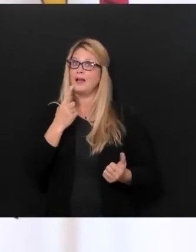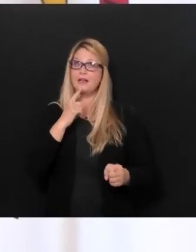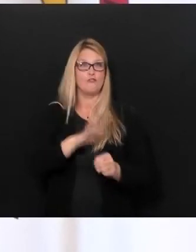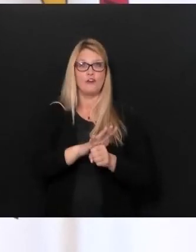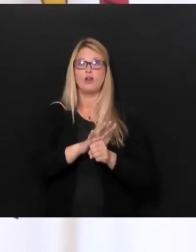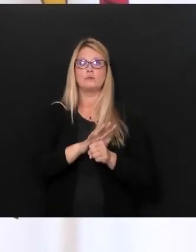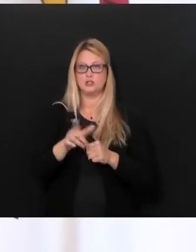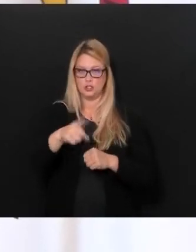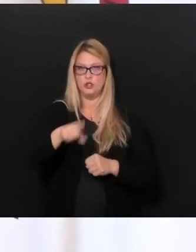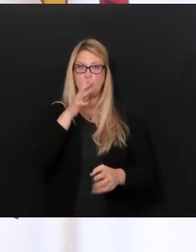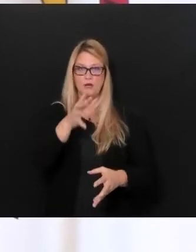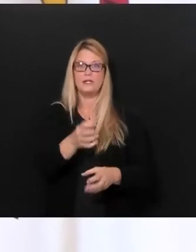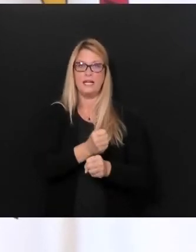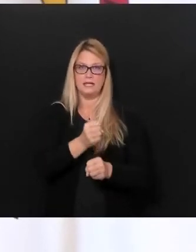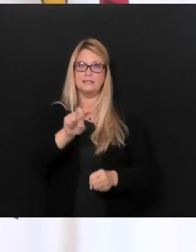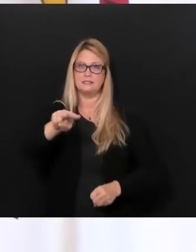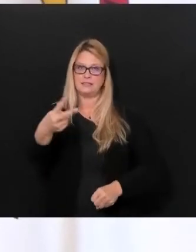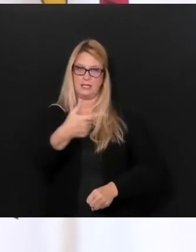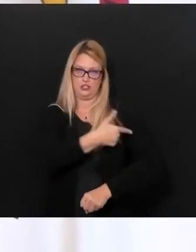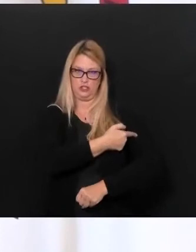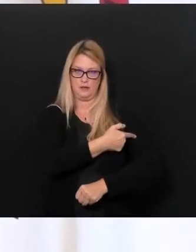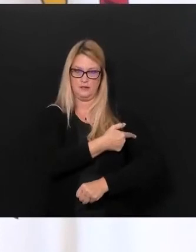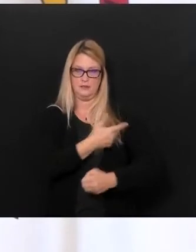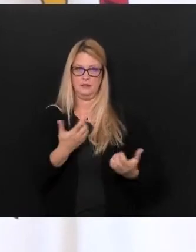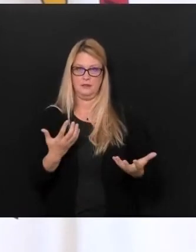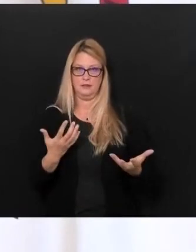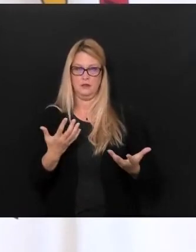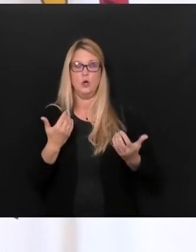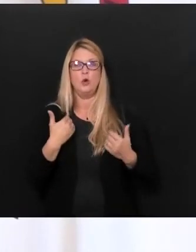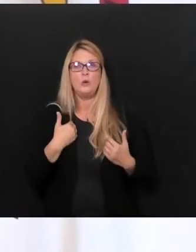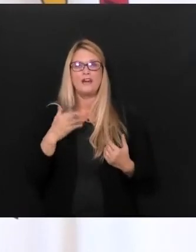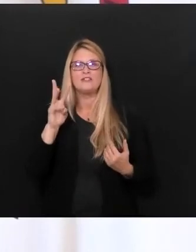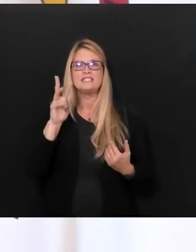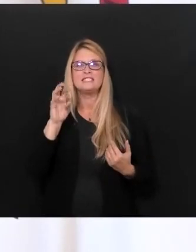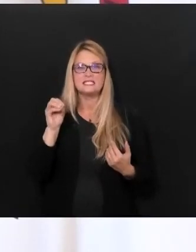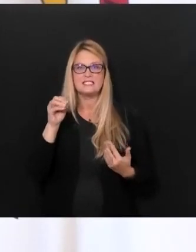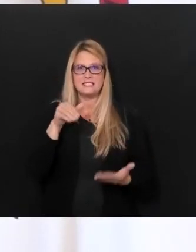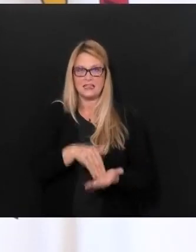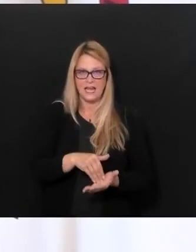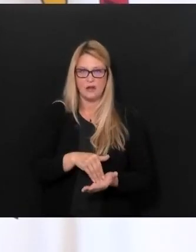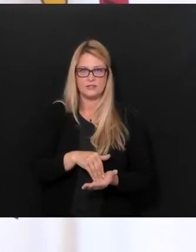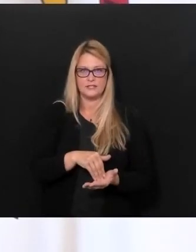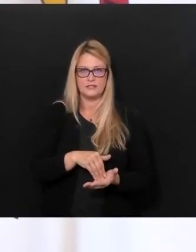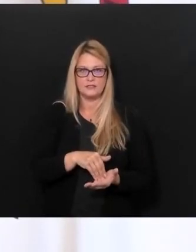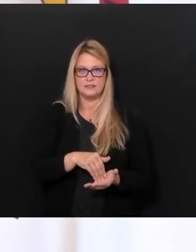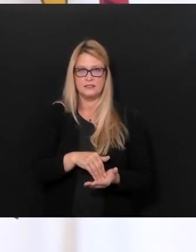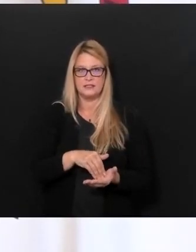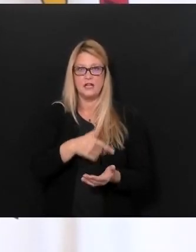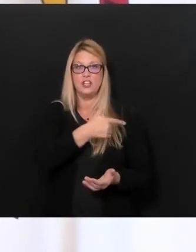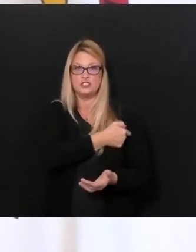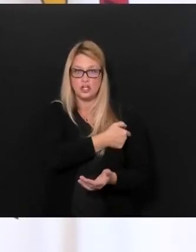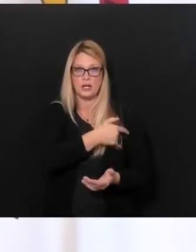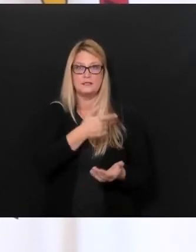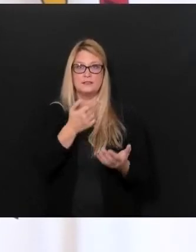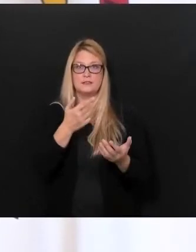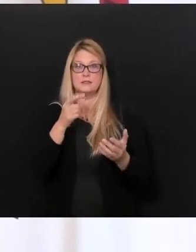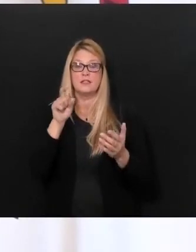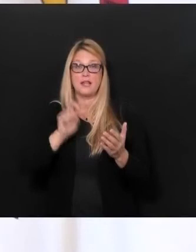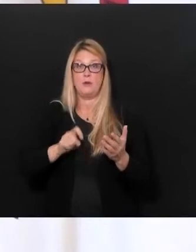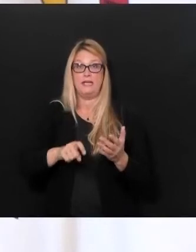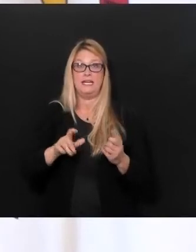shot. You know, we have 60,000 vaccinations that we have been chosen